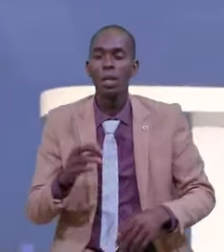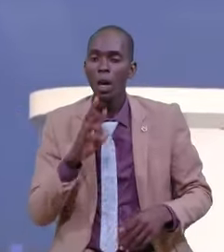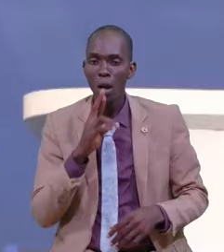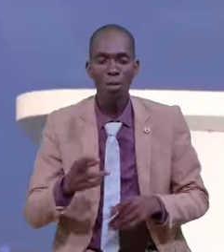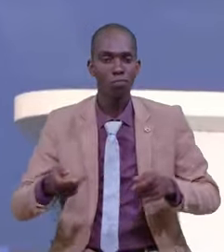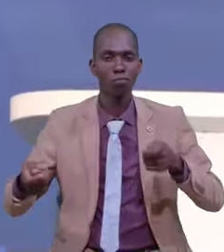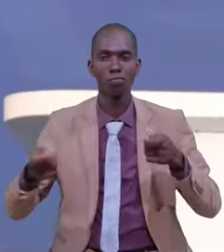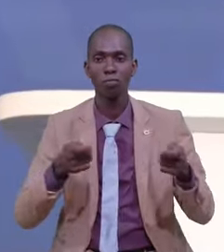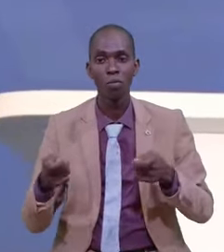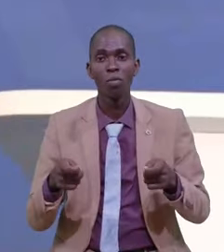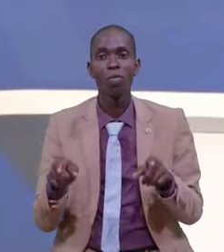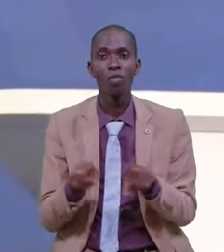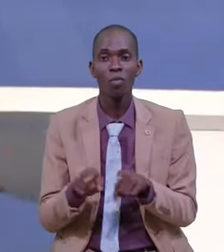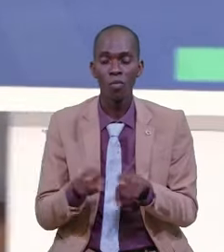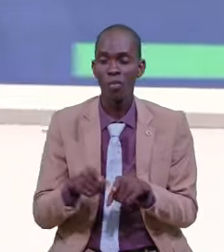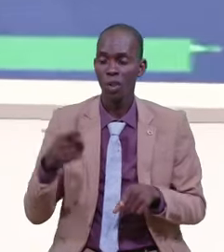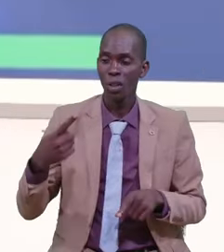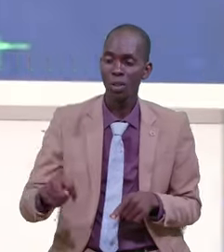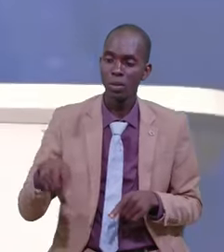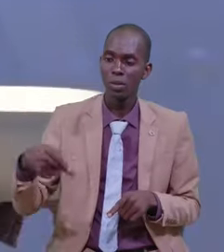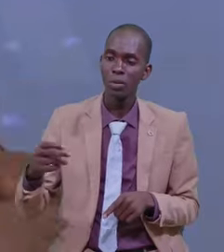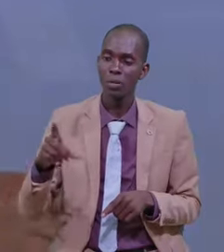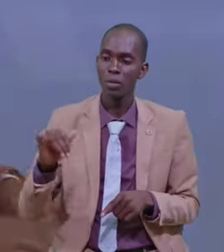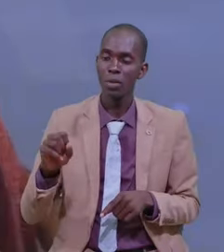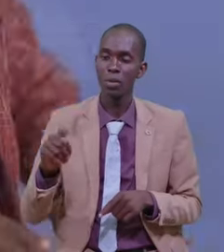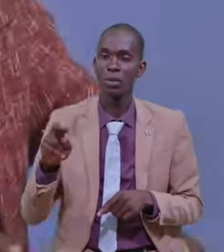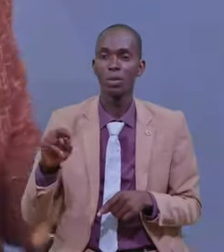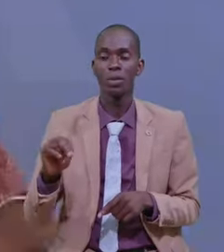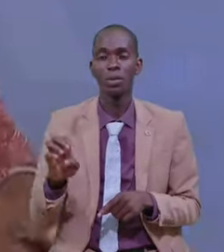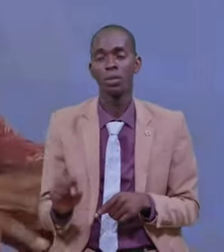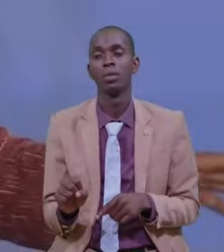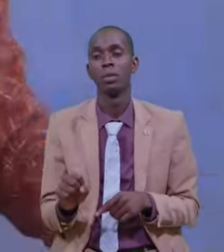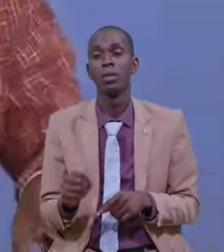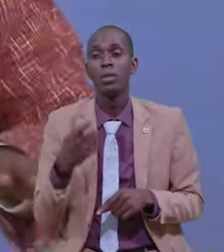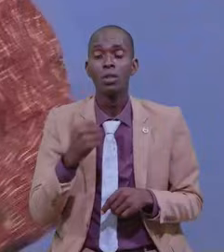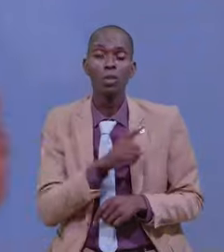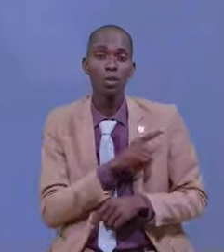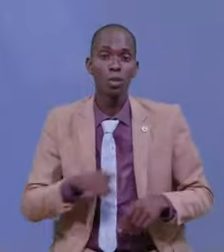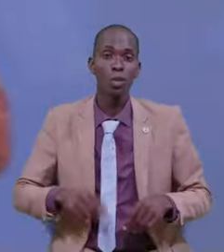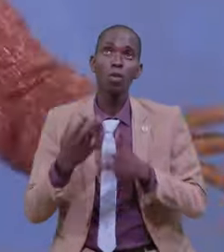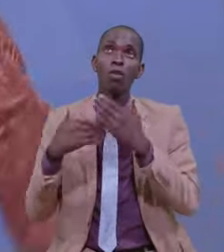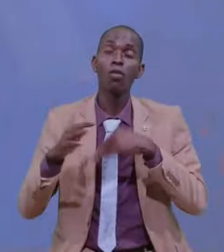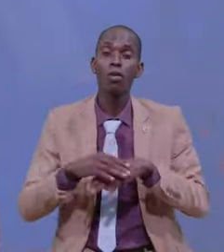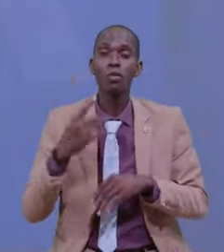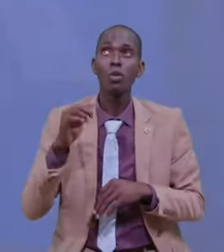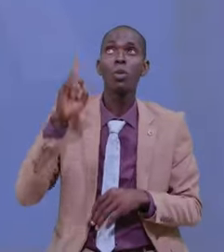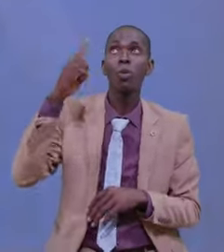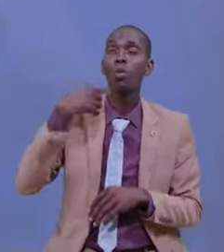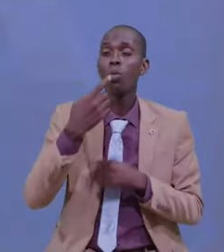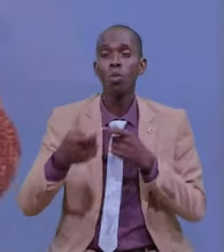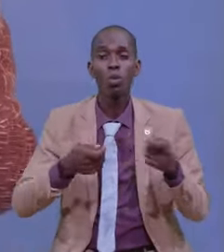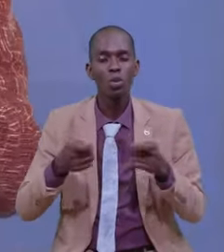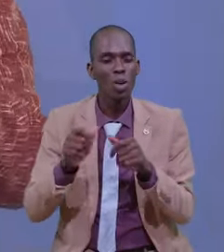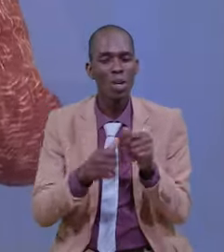the Philistines were. The Lord of hosts. The one that controls everything that